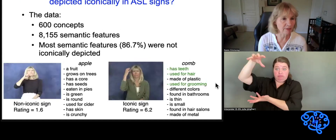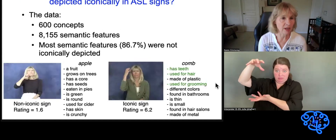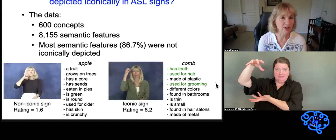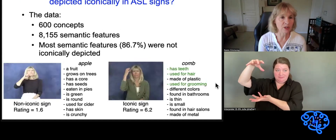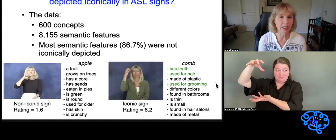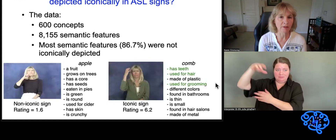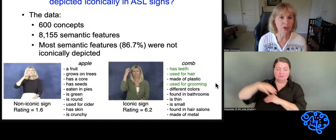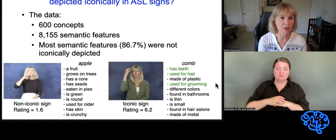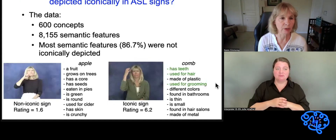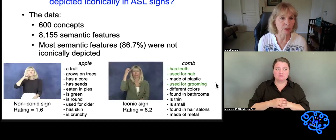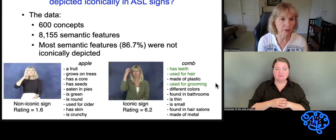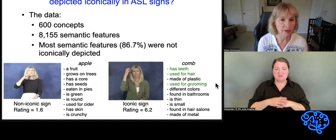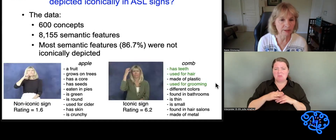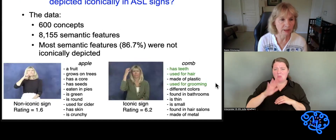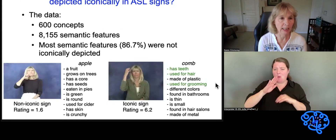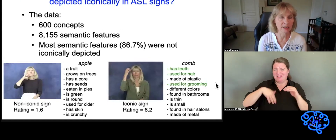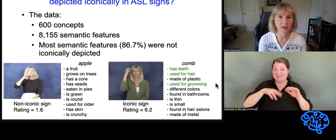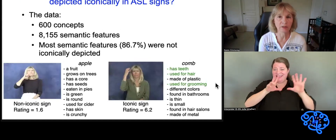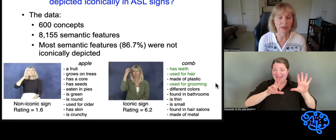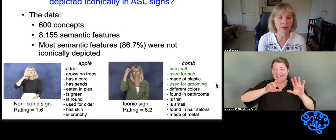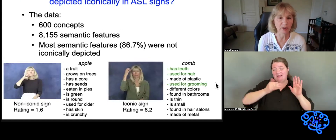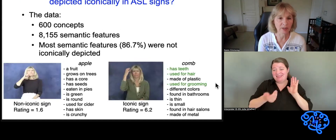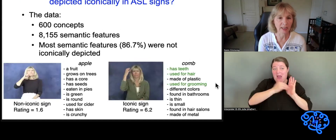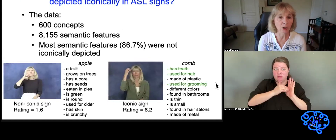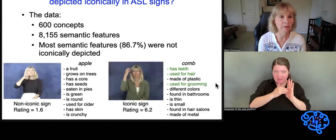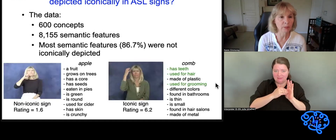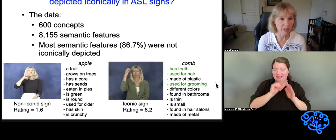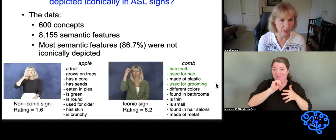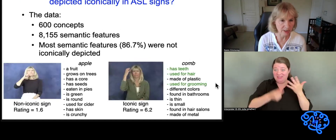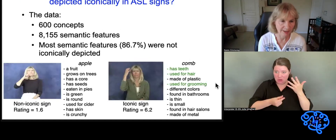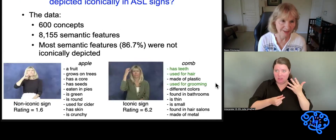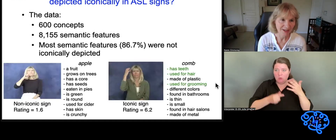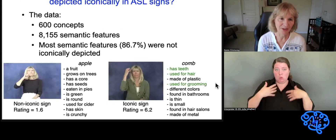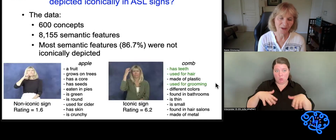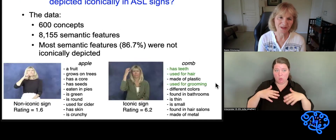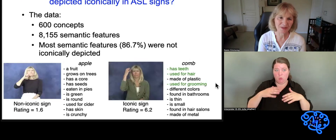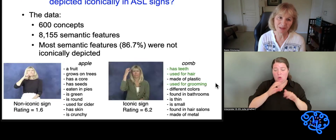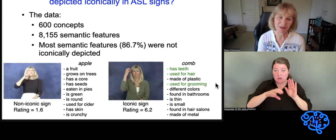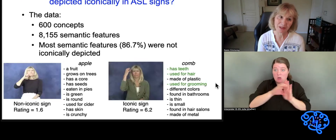Over 8,000 semantic features were coded. I can tell you that this was a COVID project.